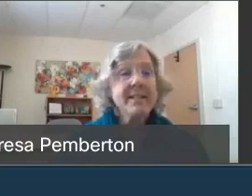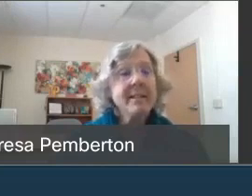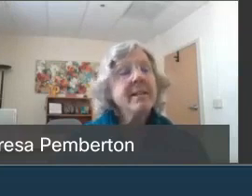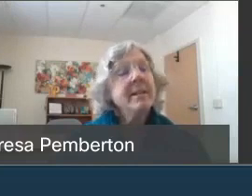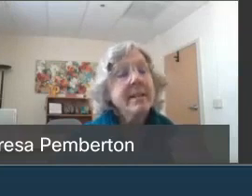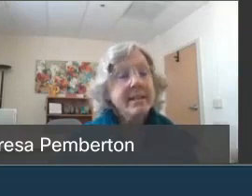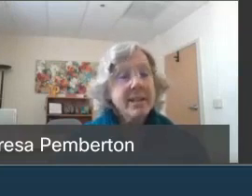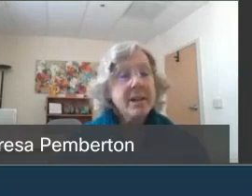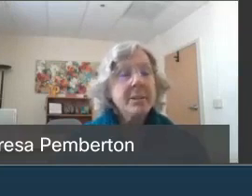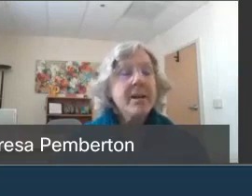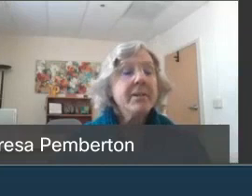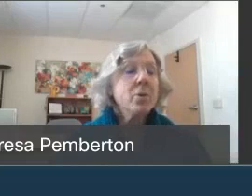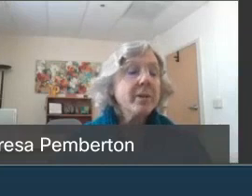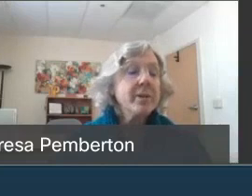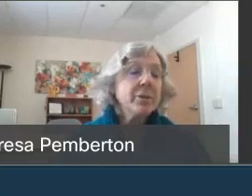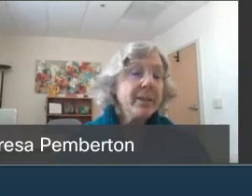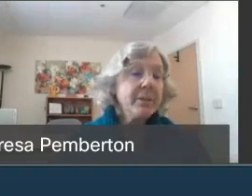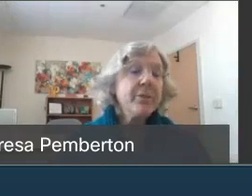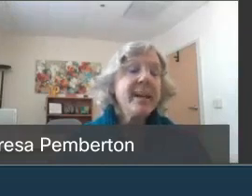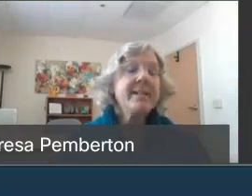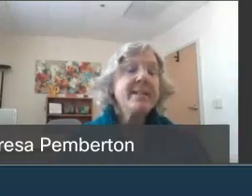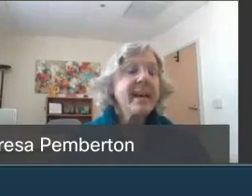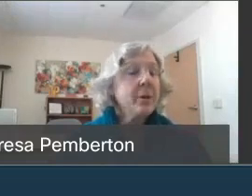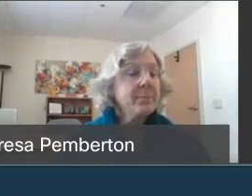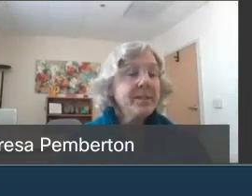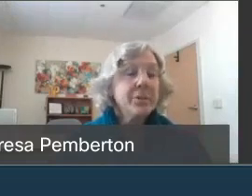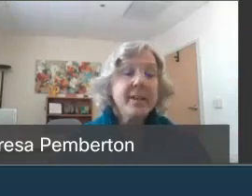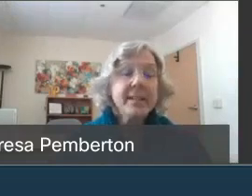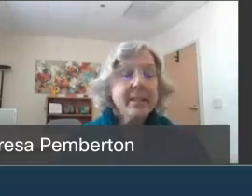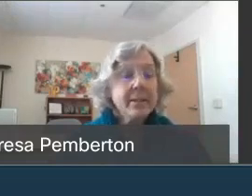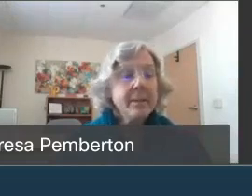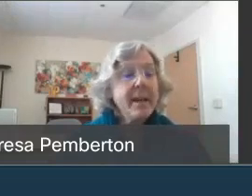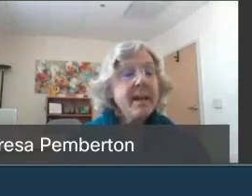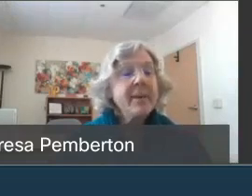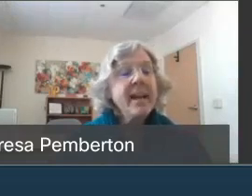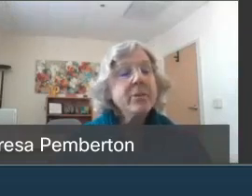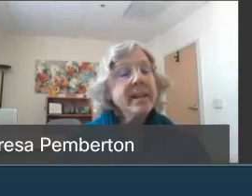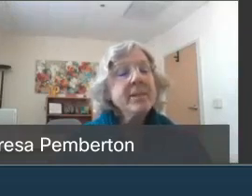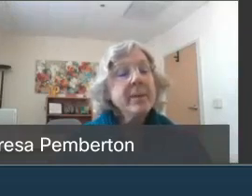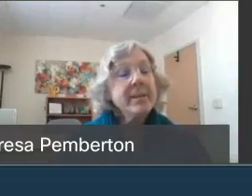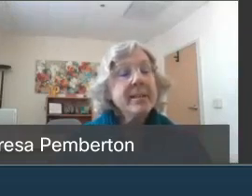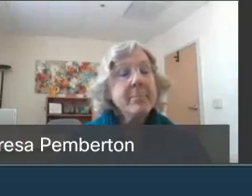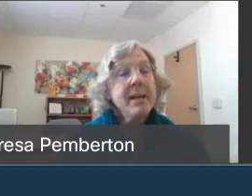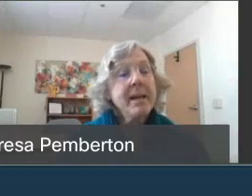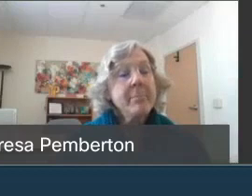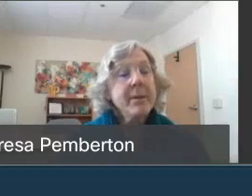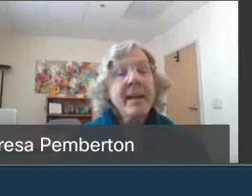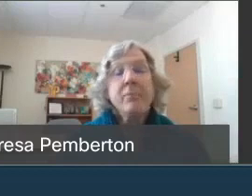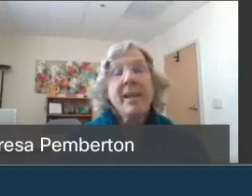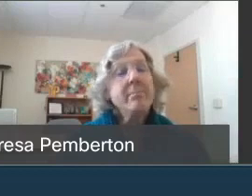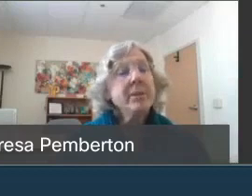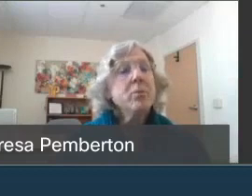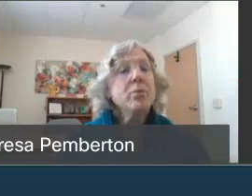past successes. As I talked about, the court screener grant, that helped us a great deal. And we had grants around stepping